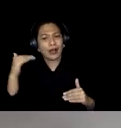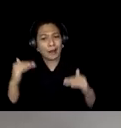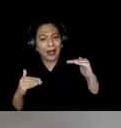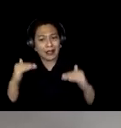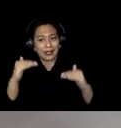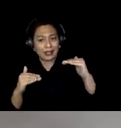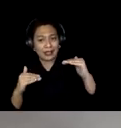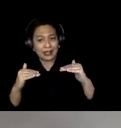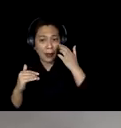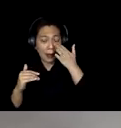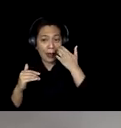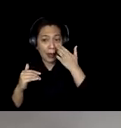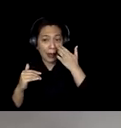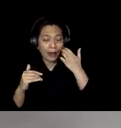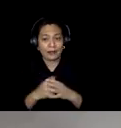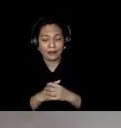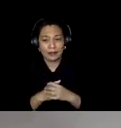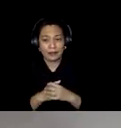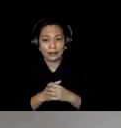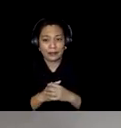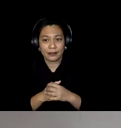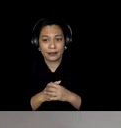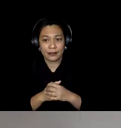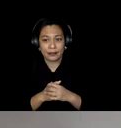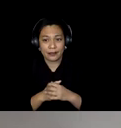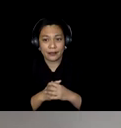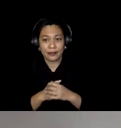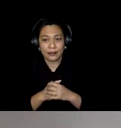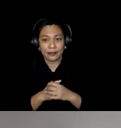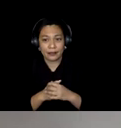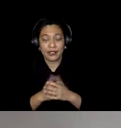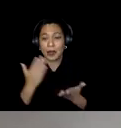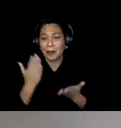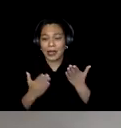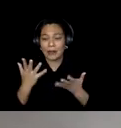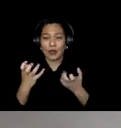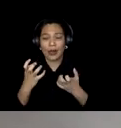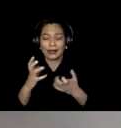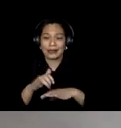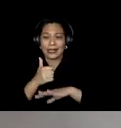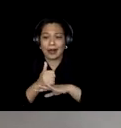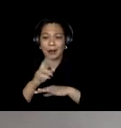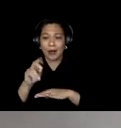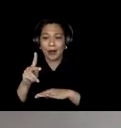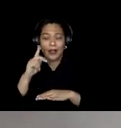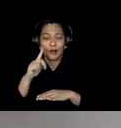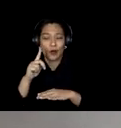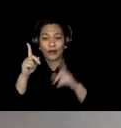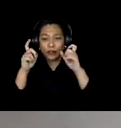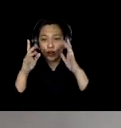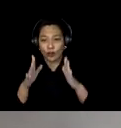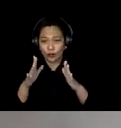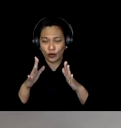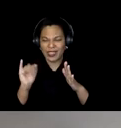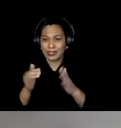back to my previous example, you might think you want to rank for the keyword photographer because it's more broad.